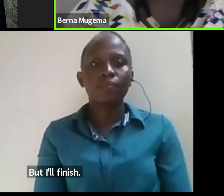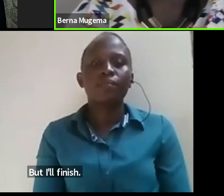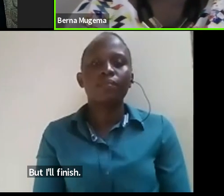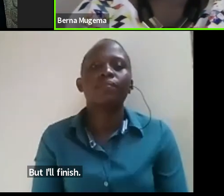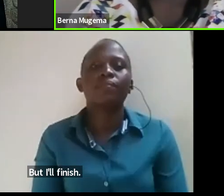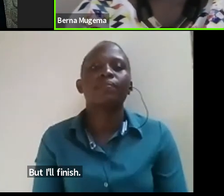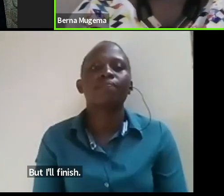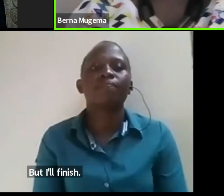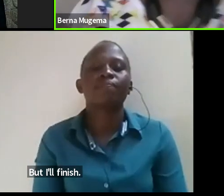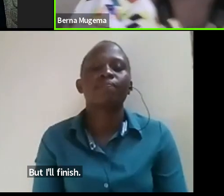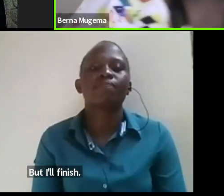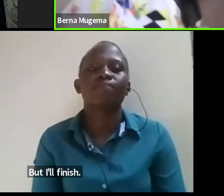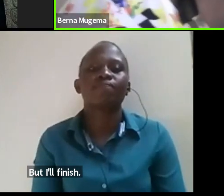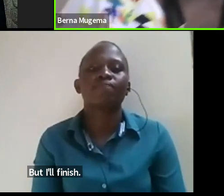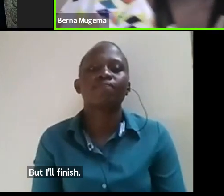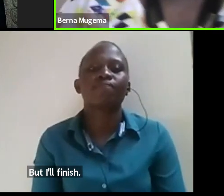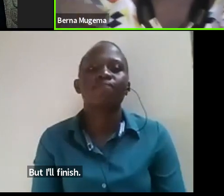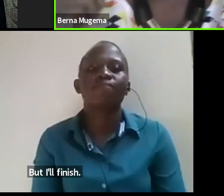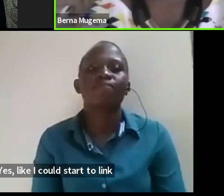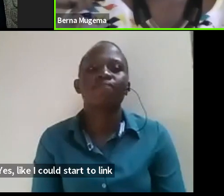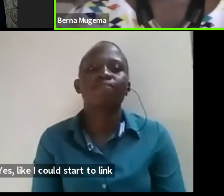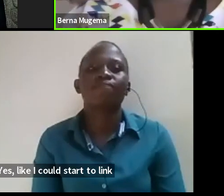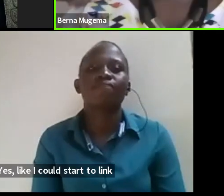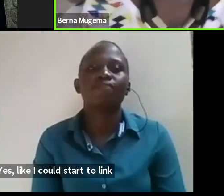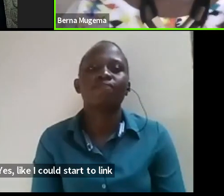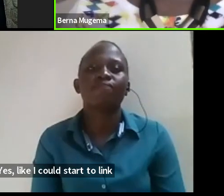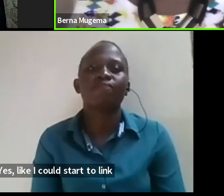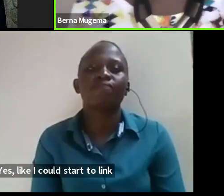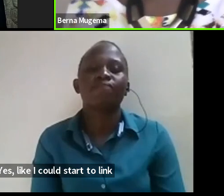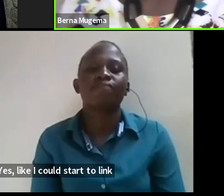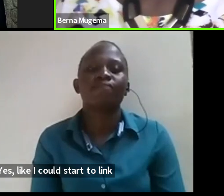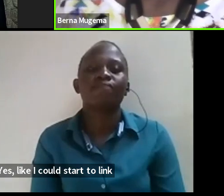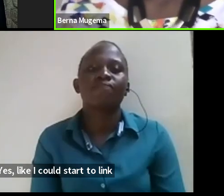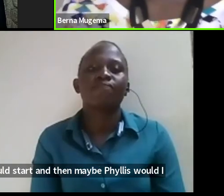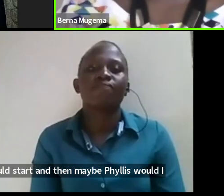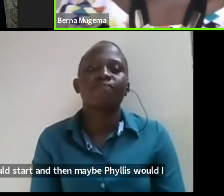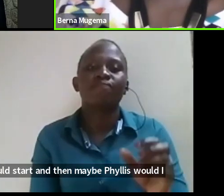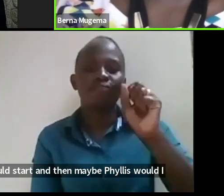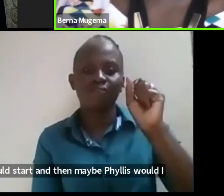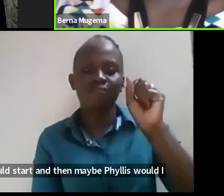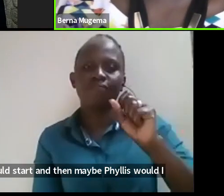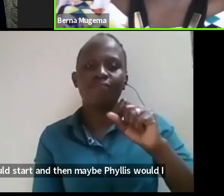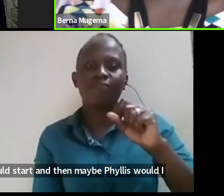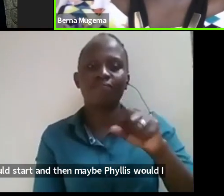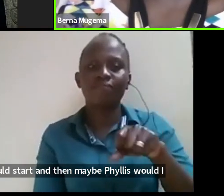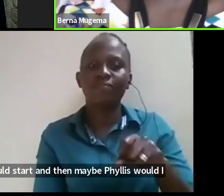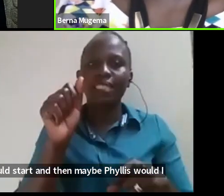Yes, I could start, and then maybe Phyllis will add. So,